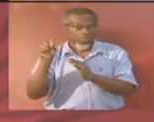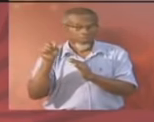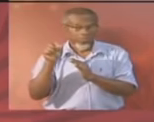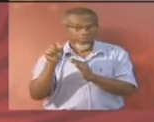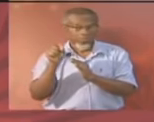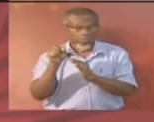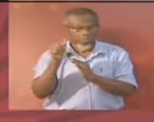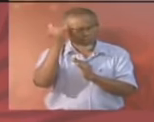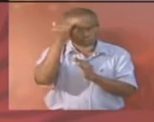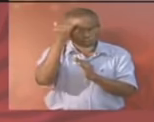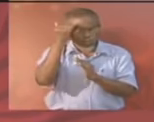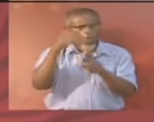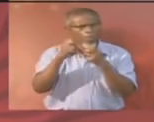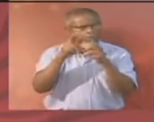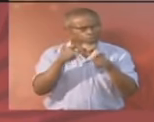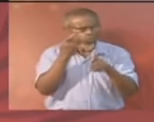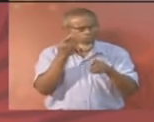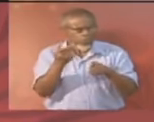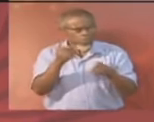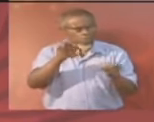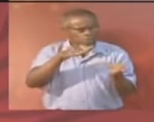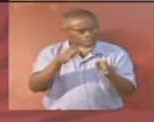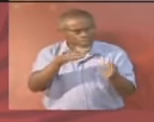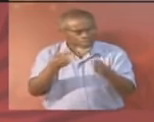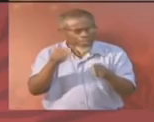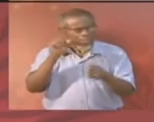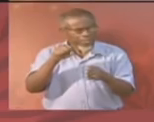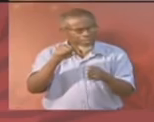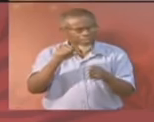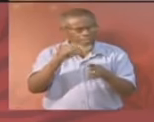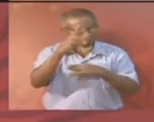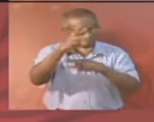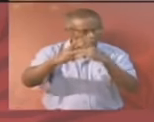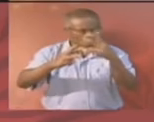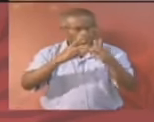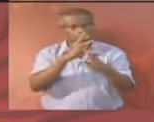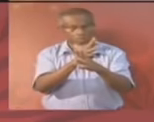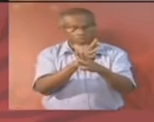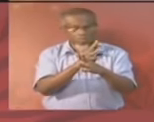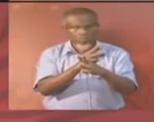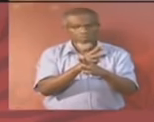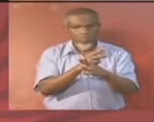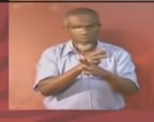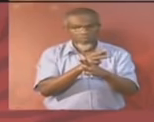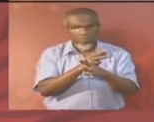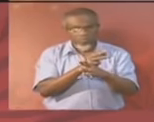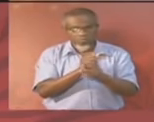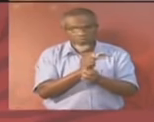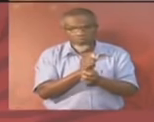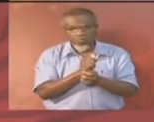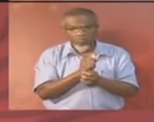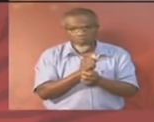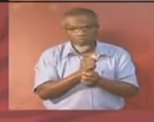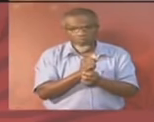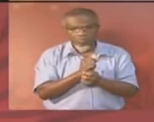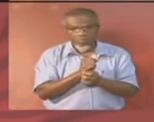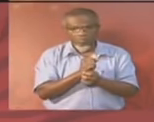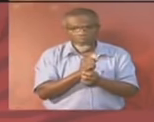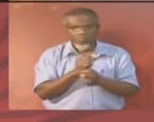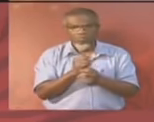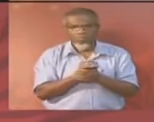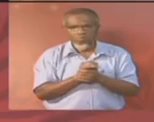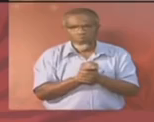now public health responses can be informed by, and they may be modified based on the nature of the variants in circulation, it's important